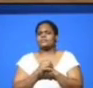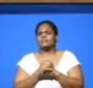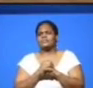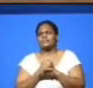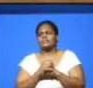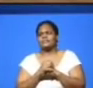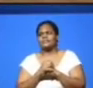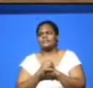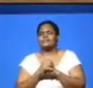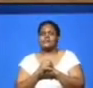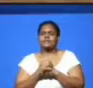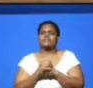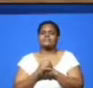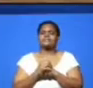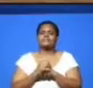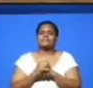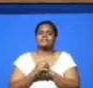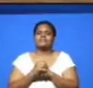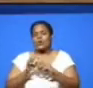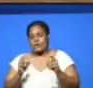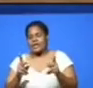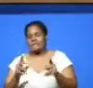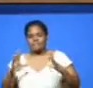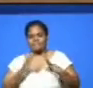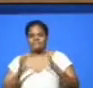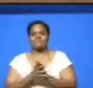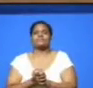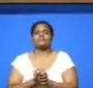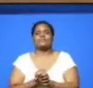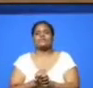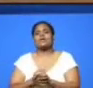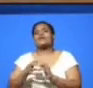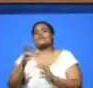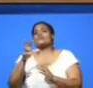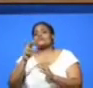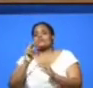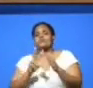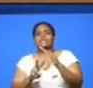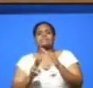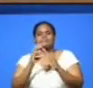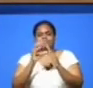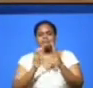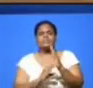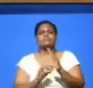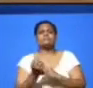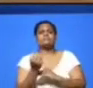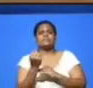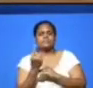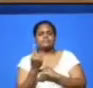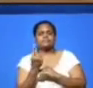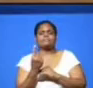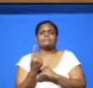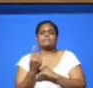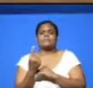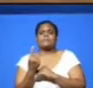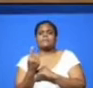let me just leave you alone anyway. Revelation chapter 11, the 11th